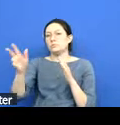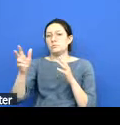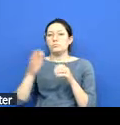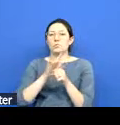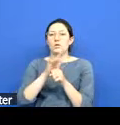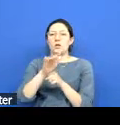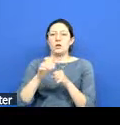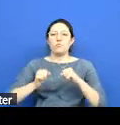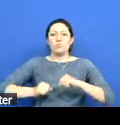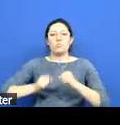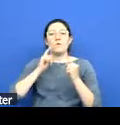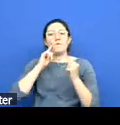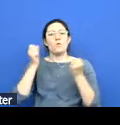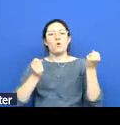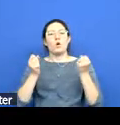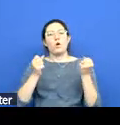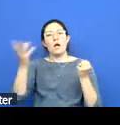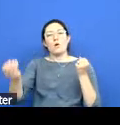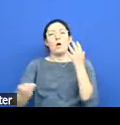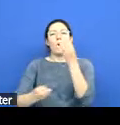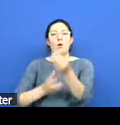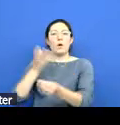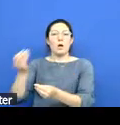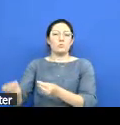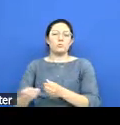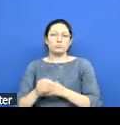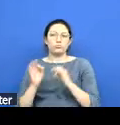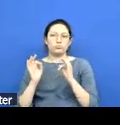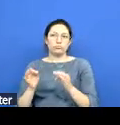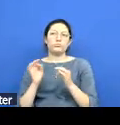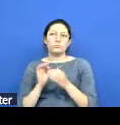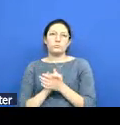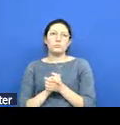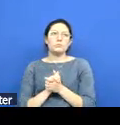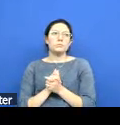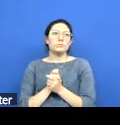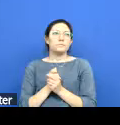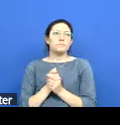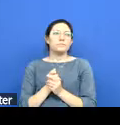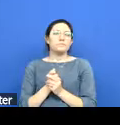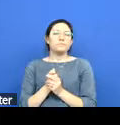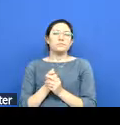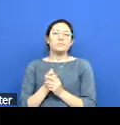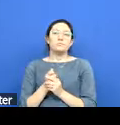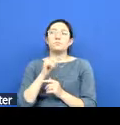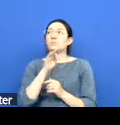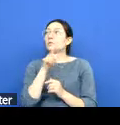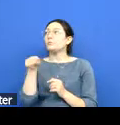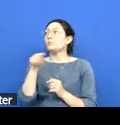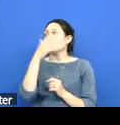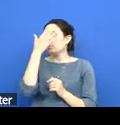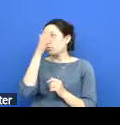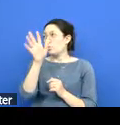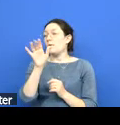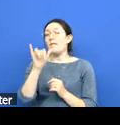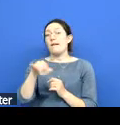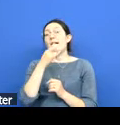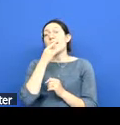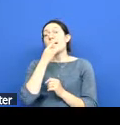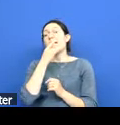the vehicles to exit out of the parking lot. You know, for those unaware, that light that used to be